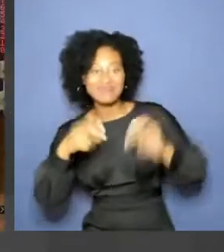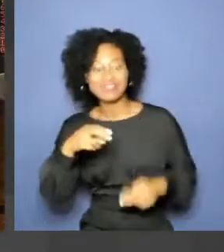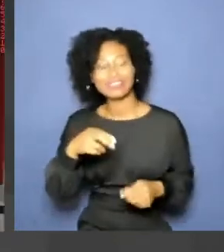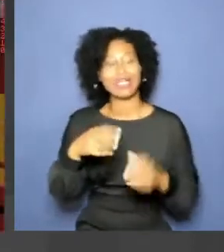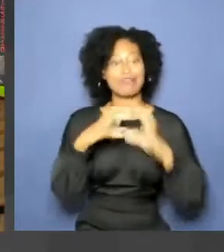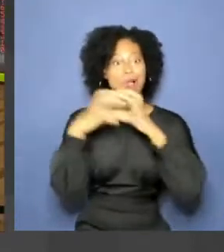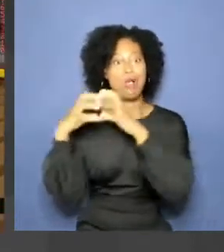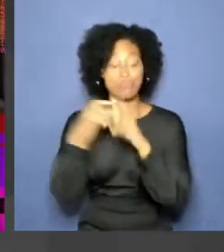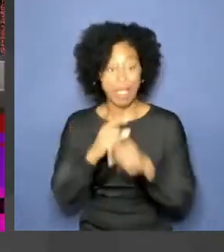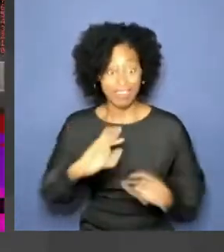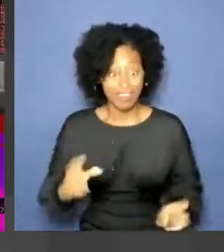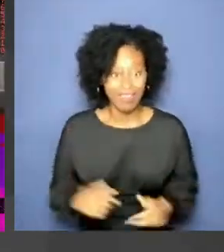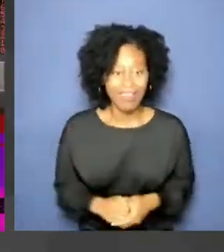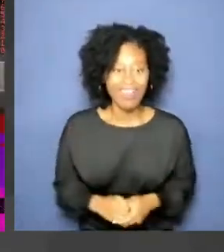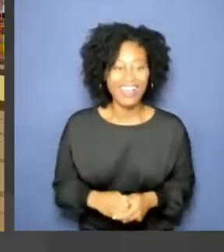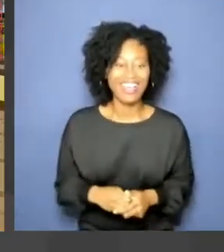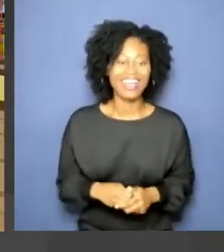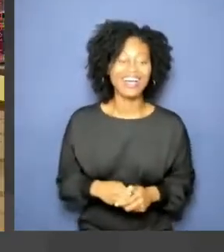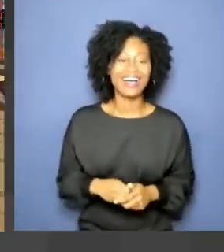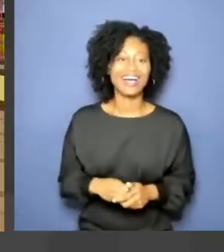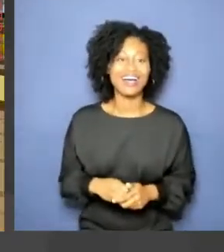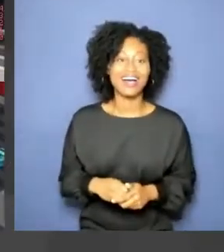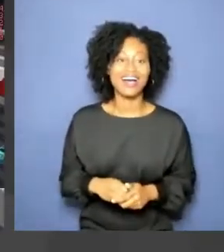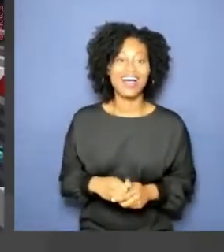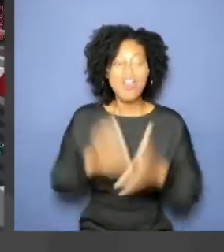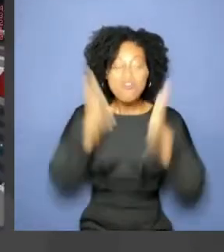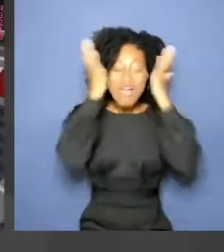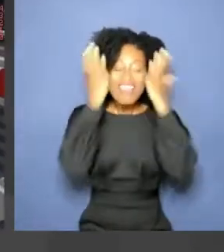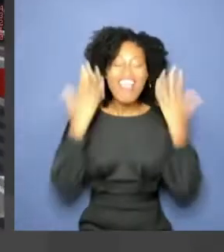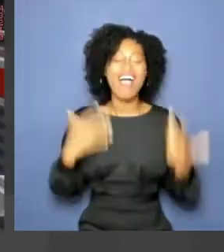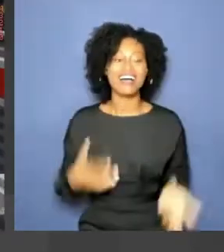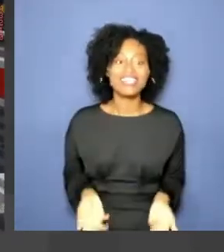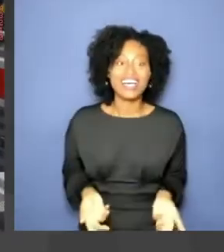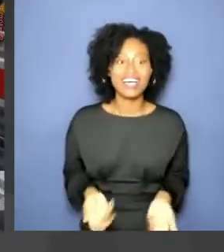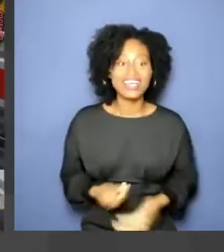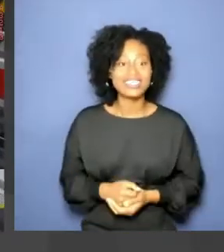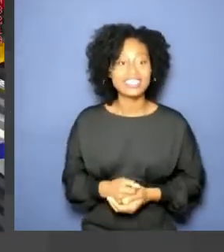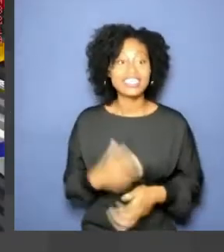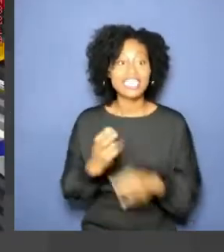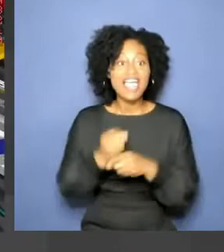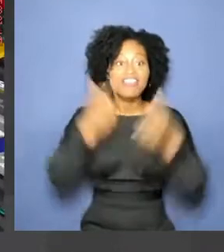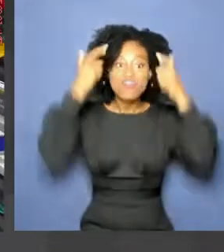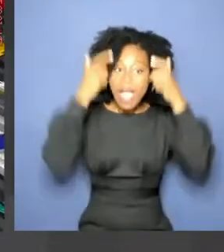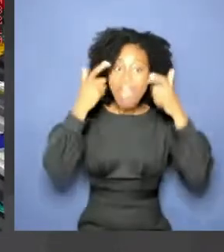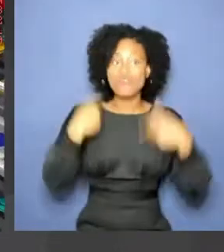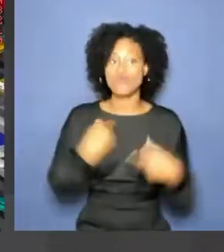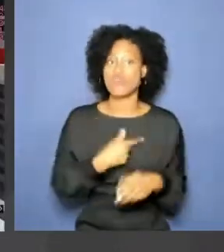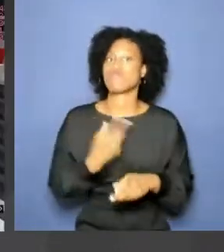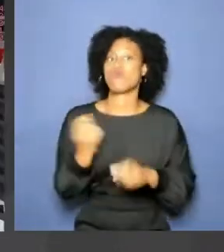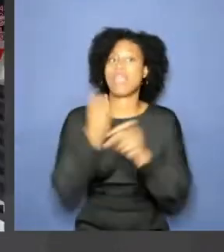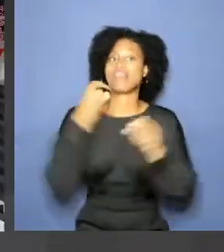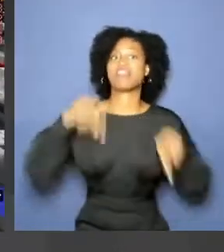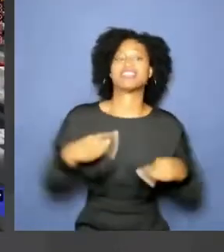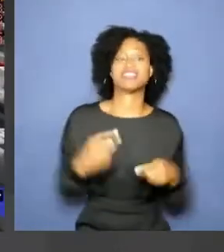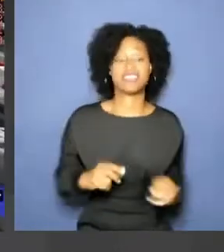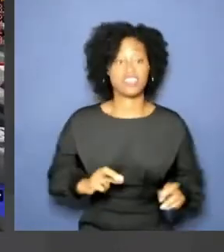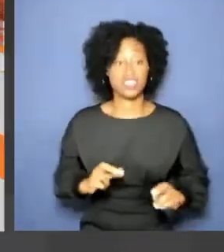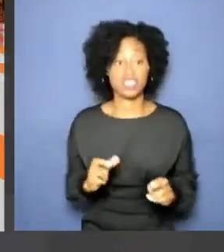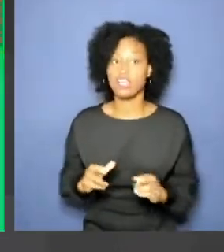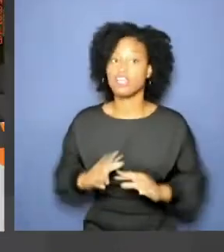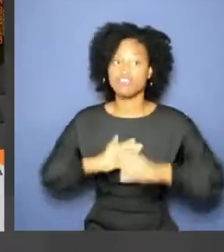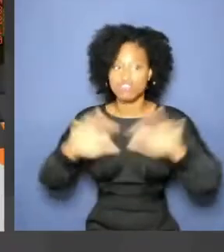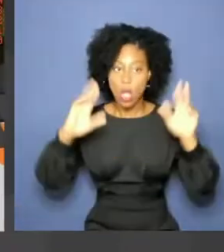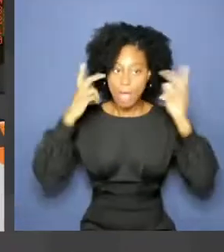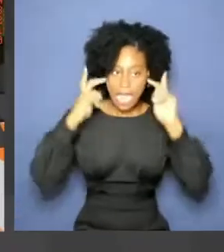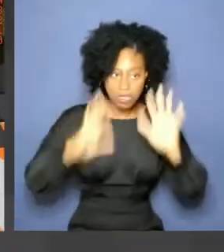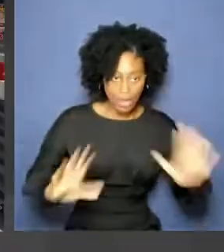whoever wins this wins? Yeah. Oh my God. Get that crown. We're picking into universe. We win these. All right, no, real talk, strats. Don't panic. We're gonna take our time. Do